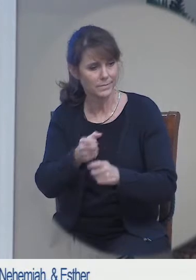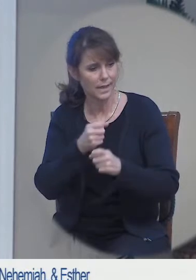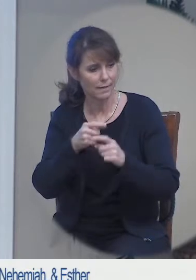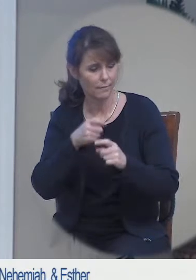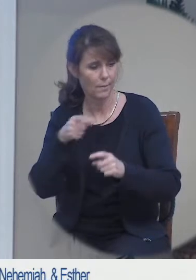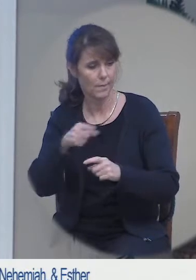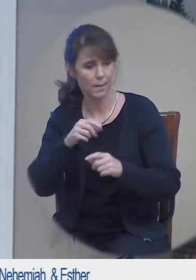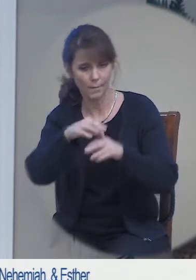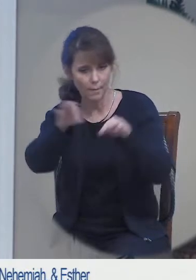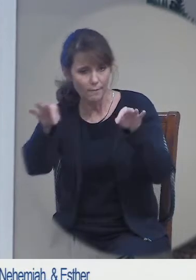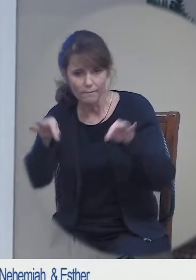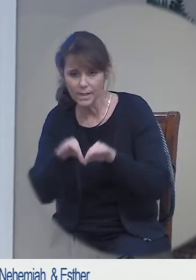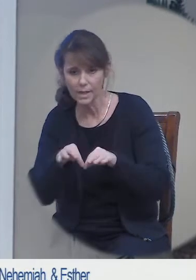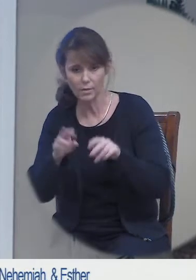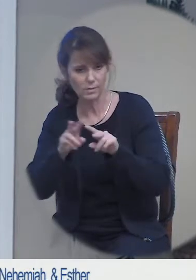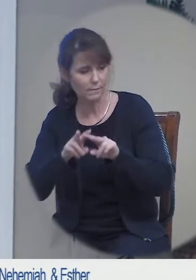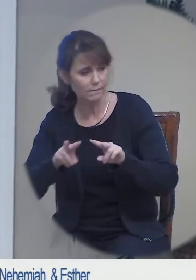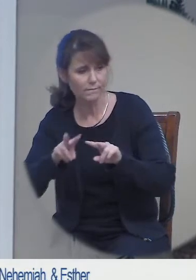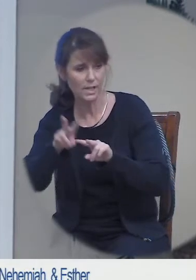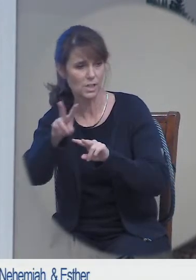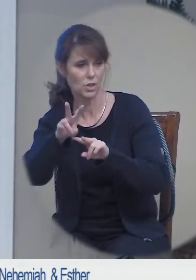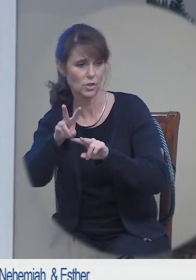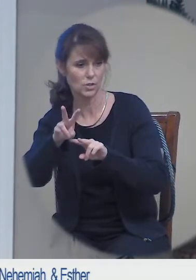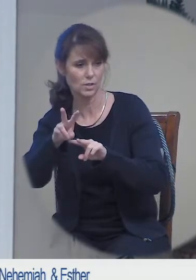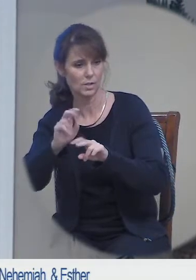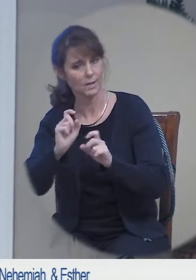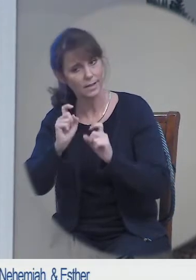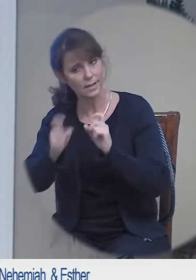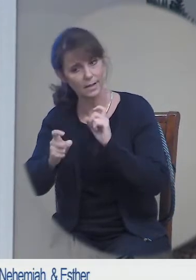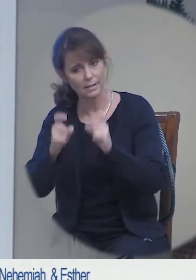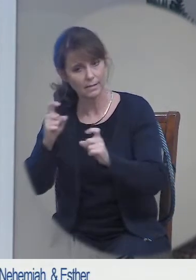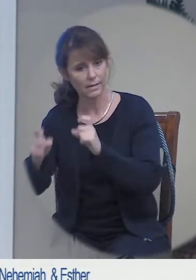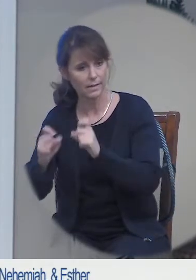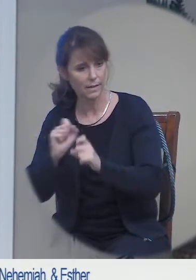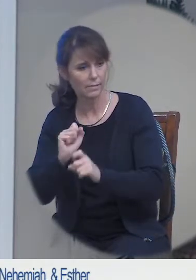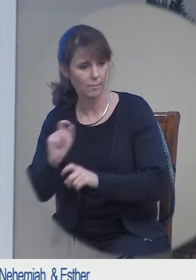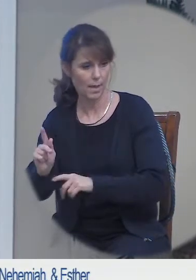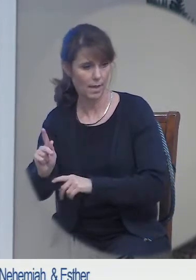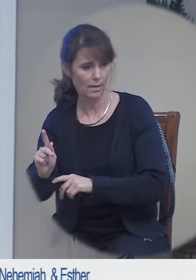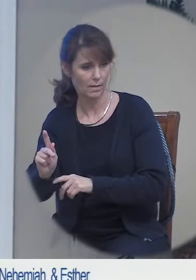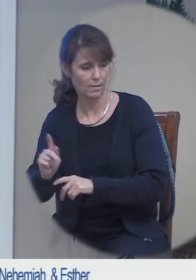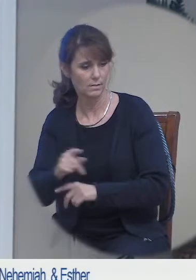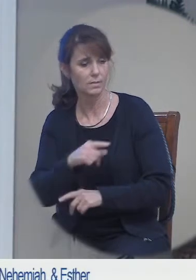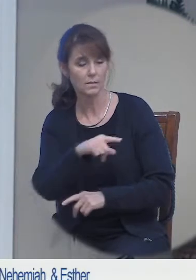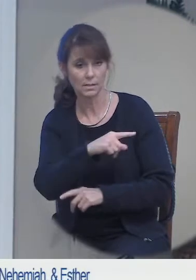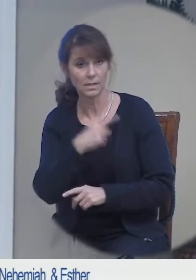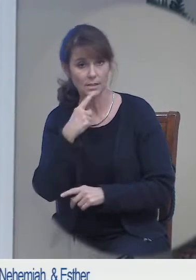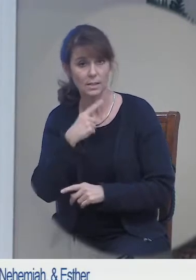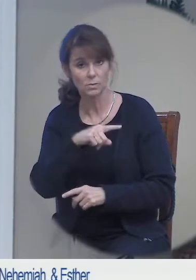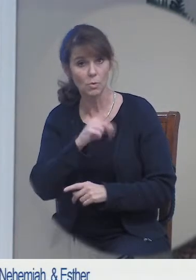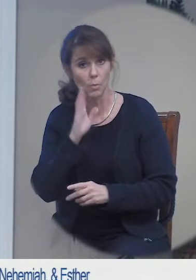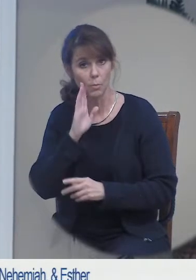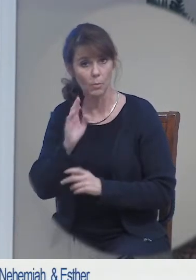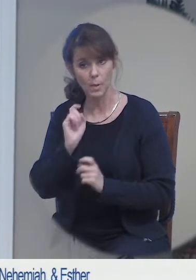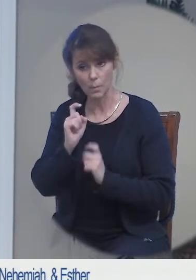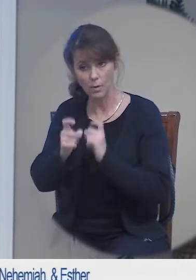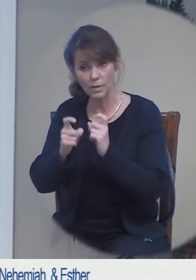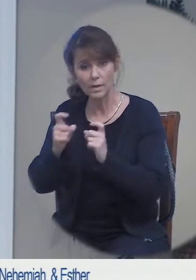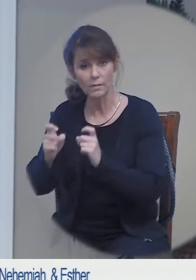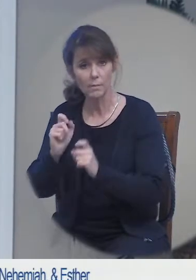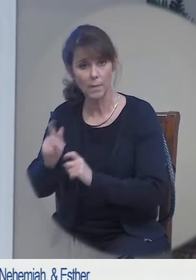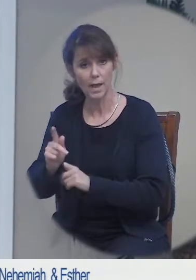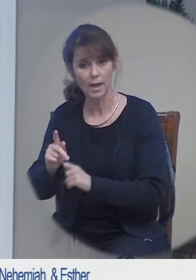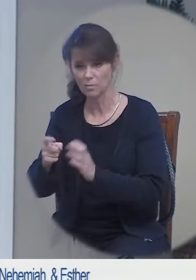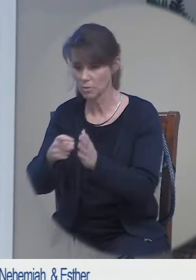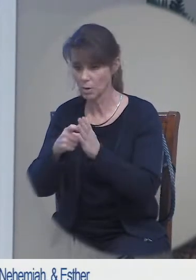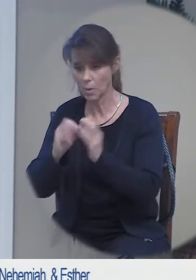the money and of the grain, the new wine and the oil that you're exacting from them. And then they said, we will give it back, and will require nothing from them.